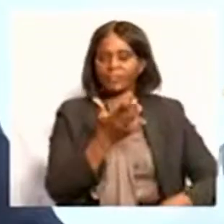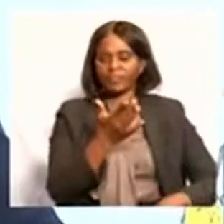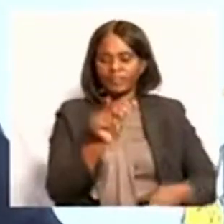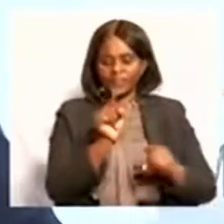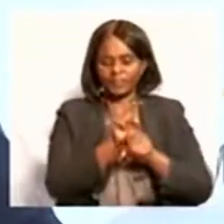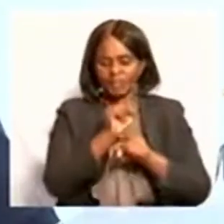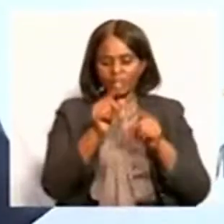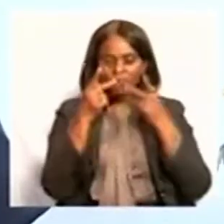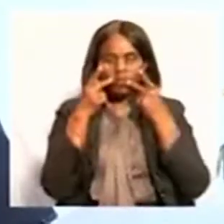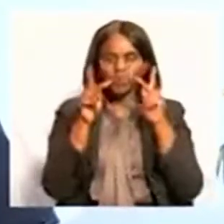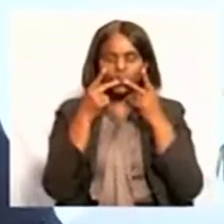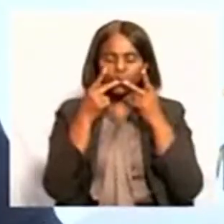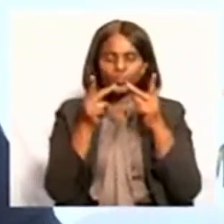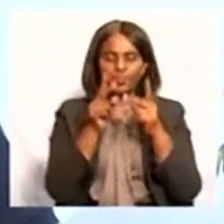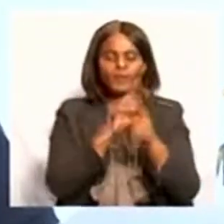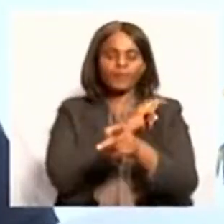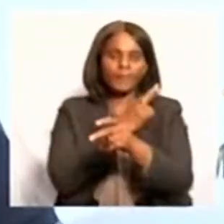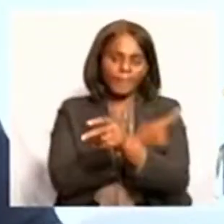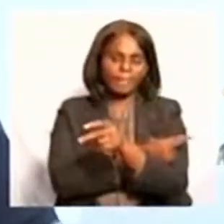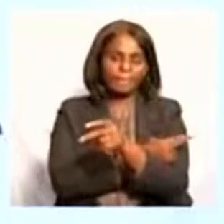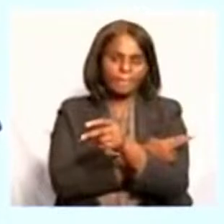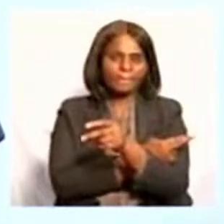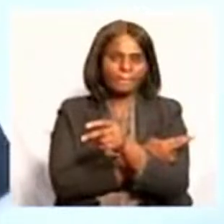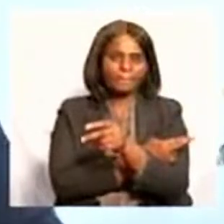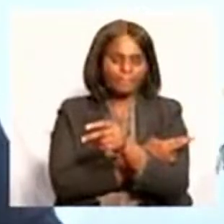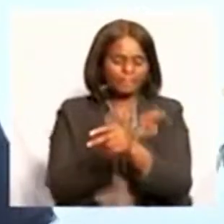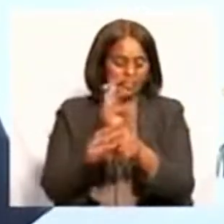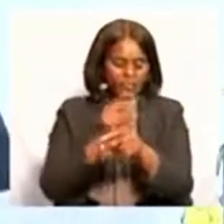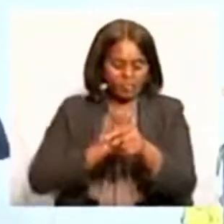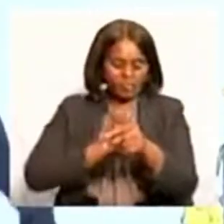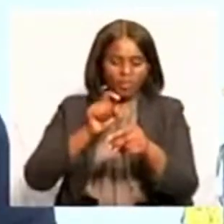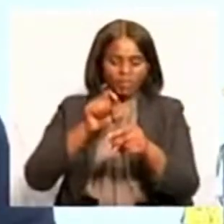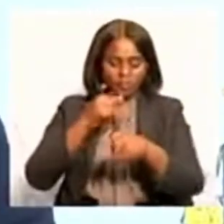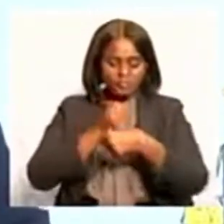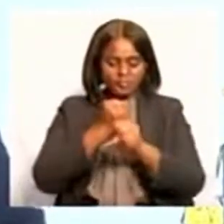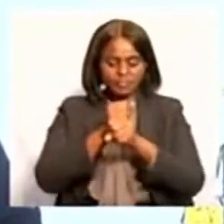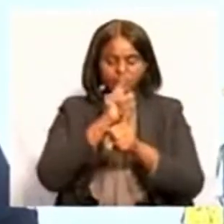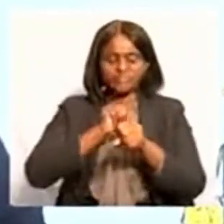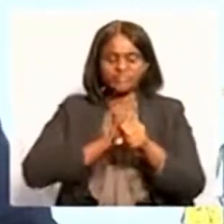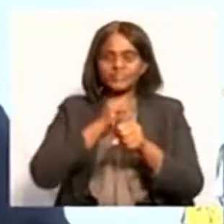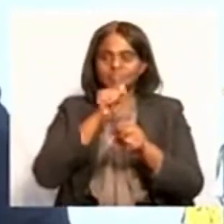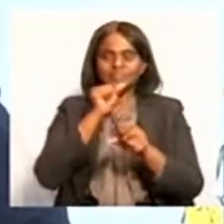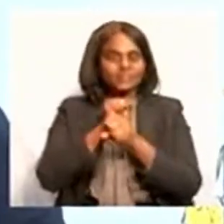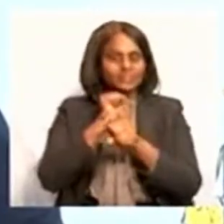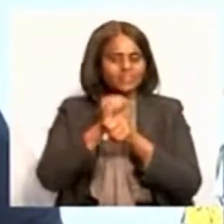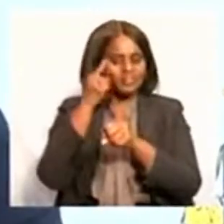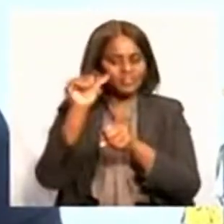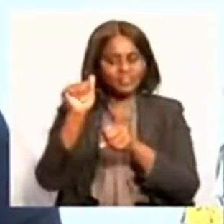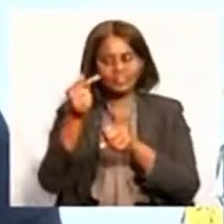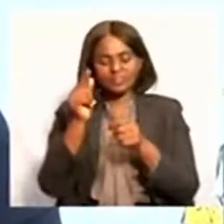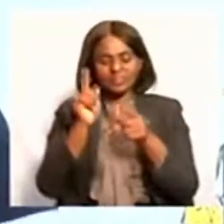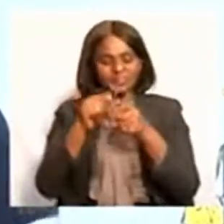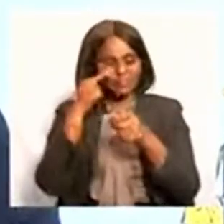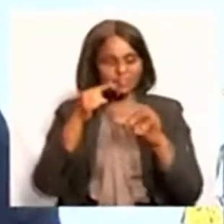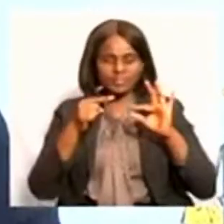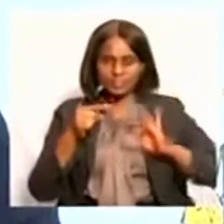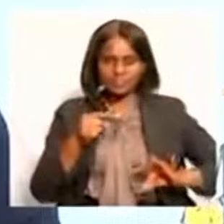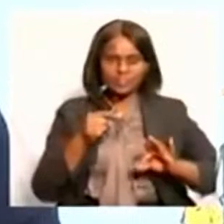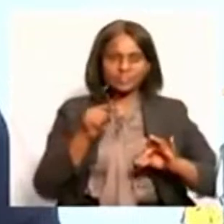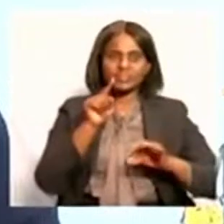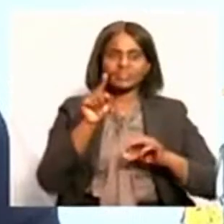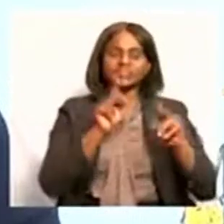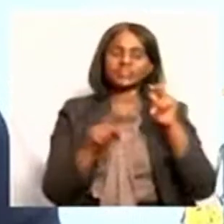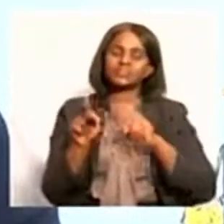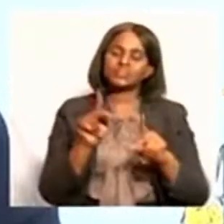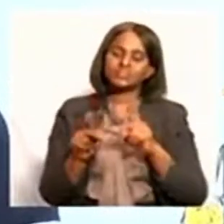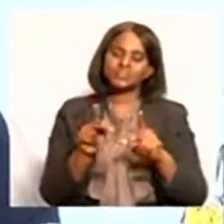these public resources. So we need to make sure that we don't do it for Auditor General, but for the benefit of the